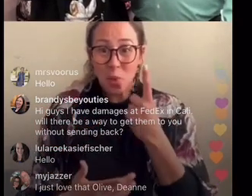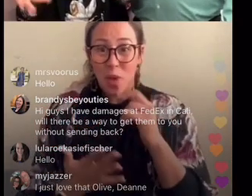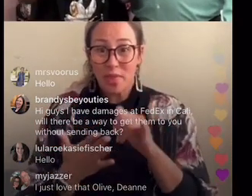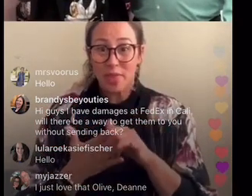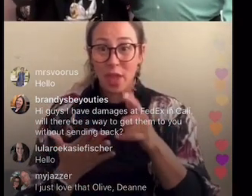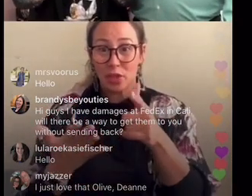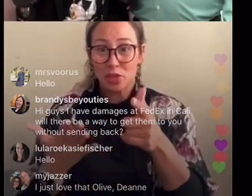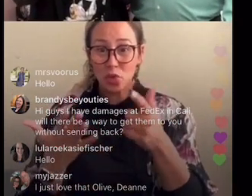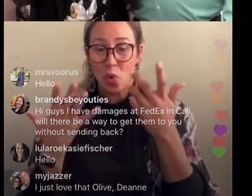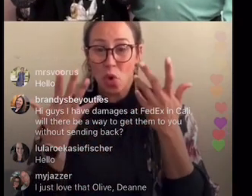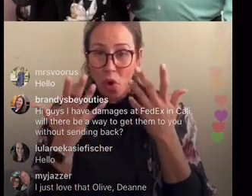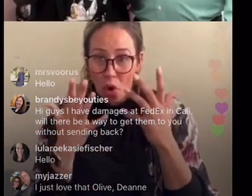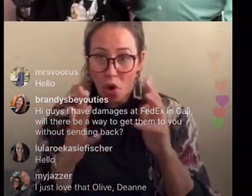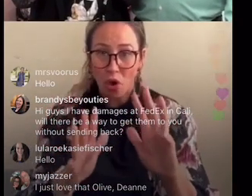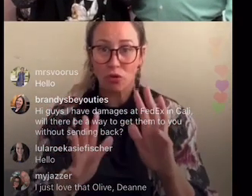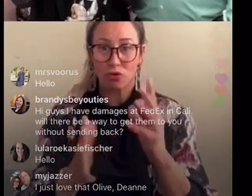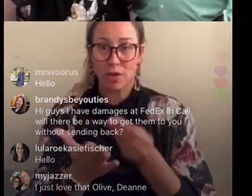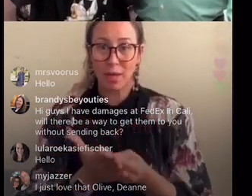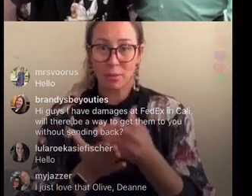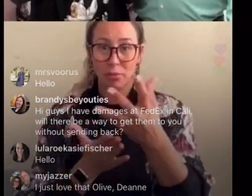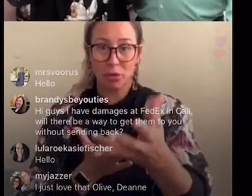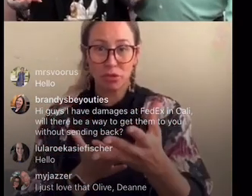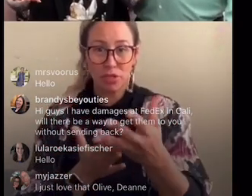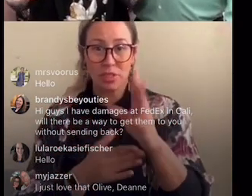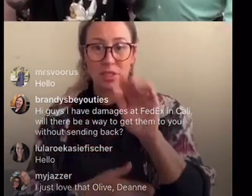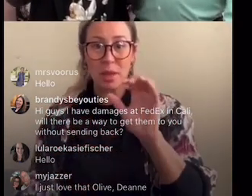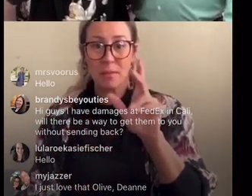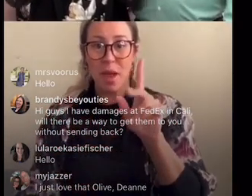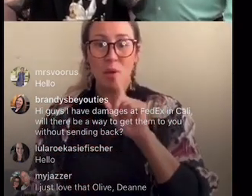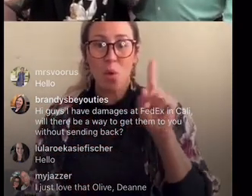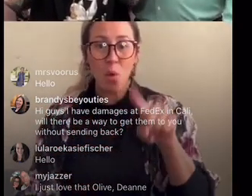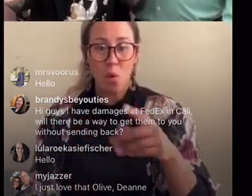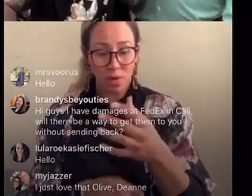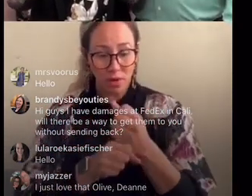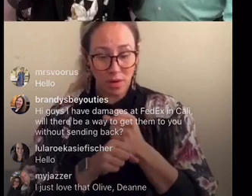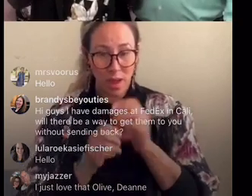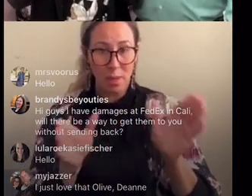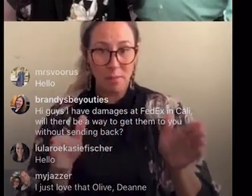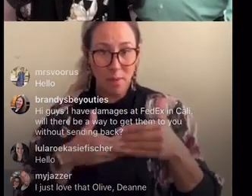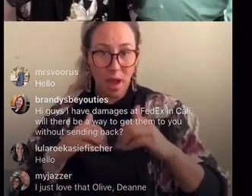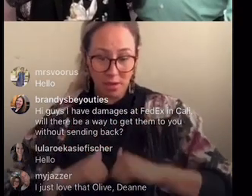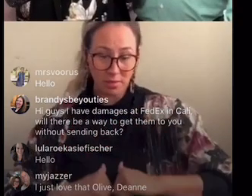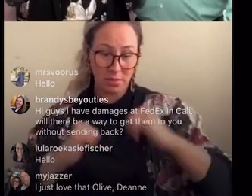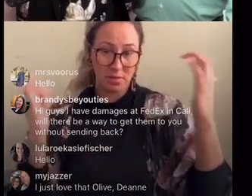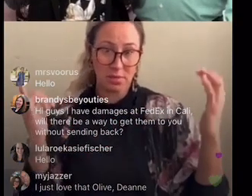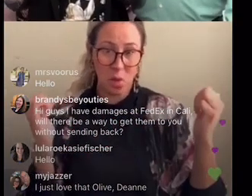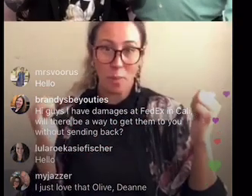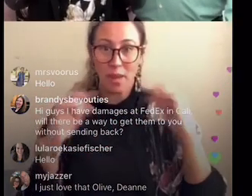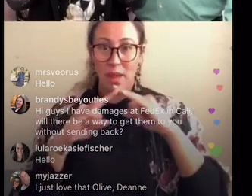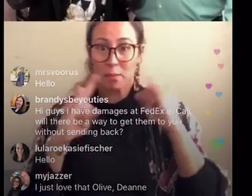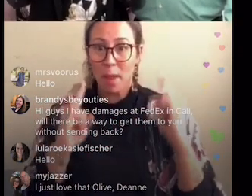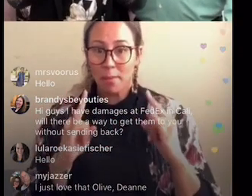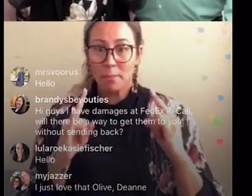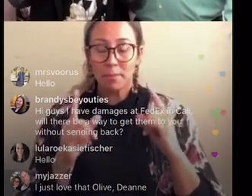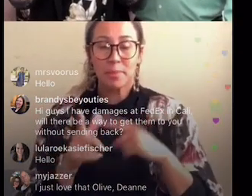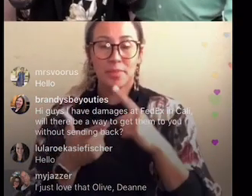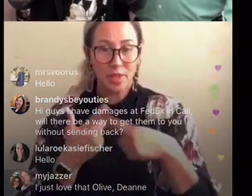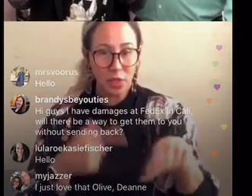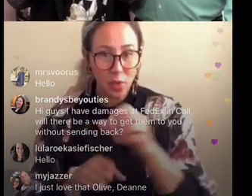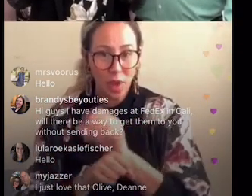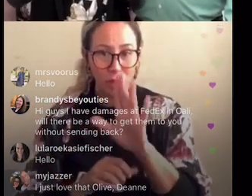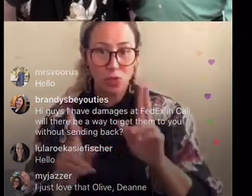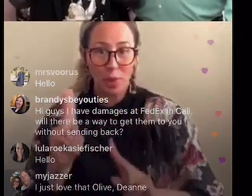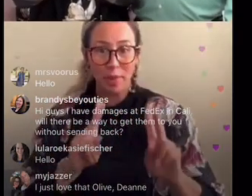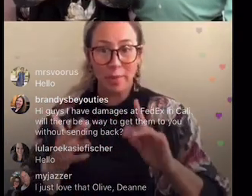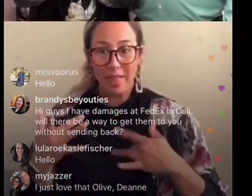placed and you purchased that order, came in your box, you did a box opening pop-up, and you got your people excited.